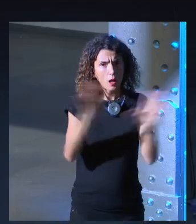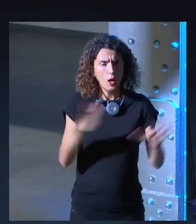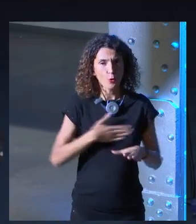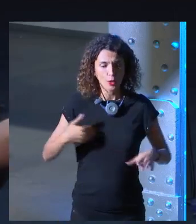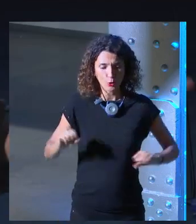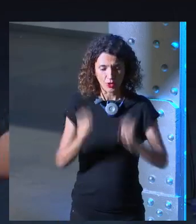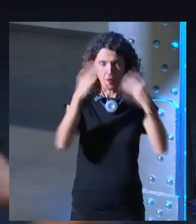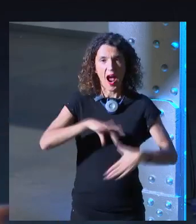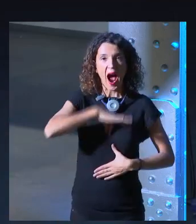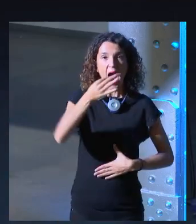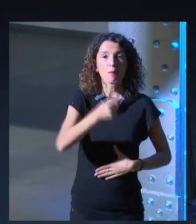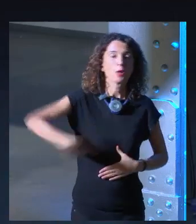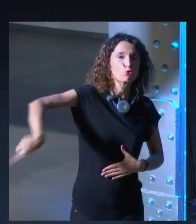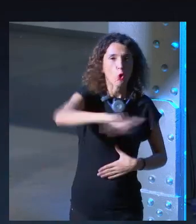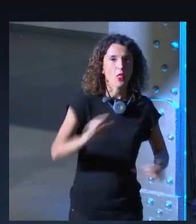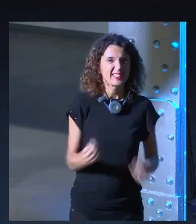of your souls.